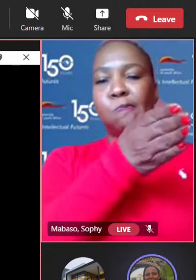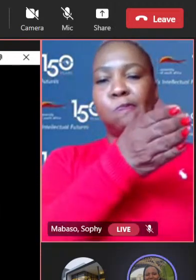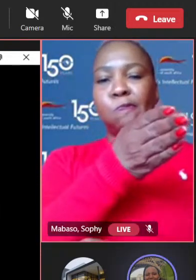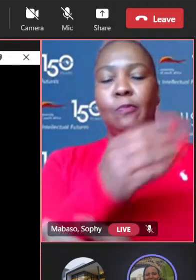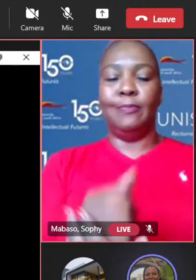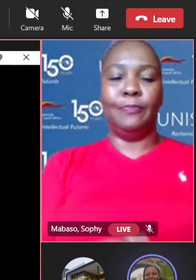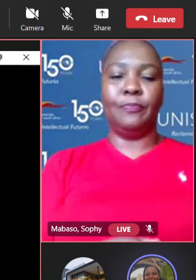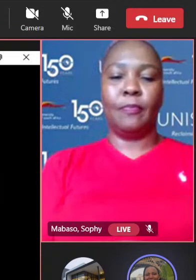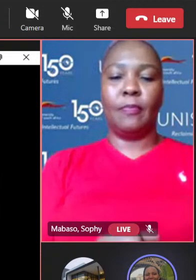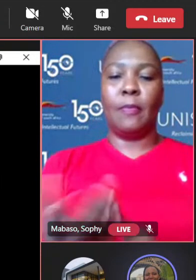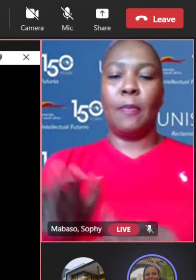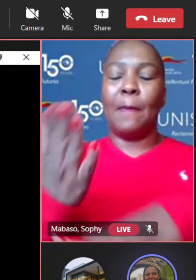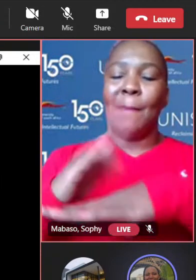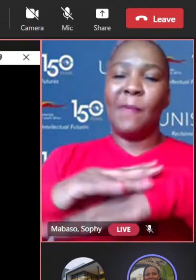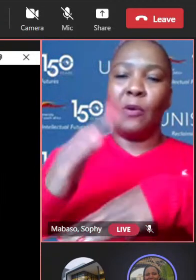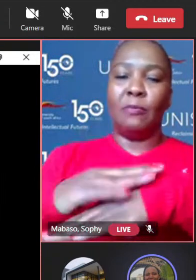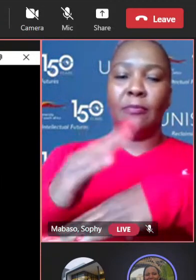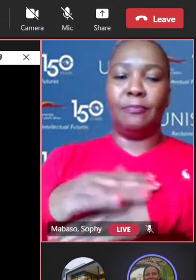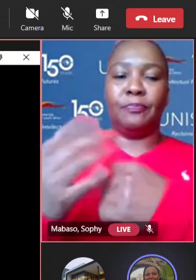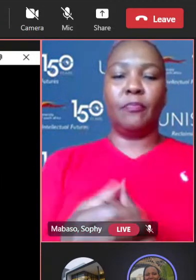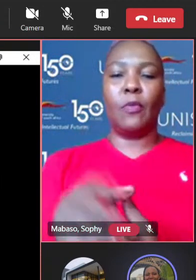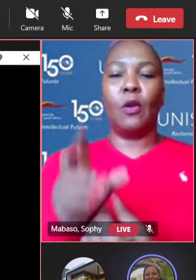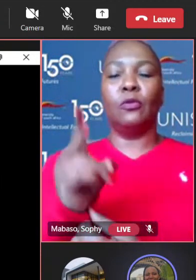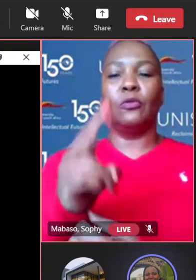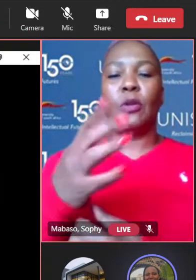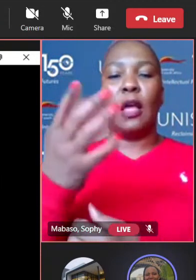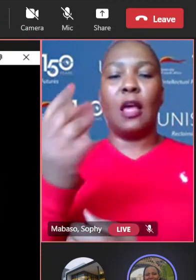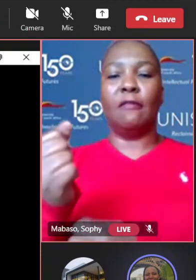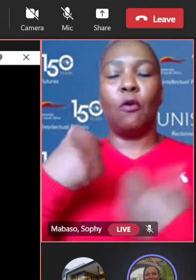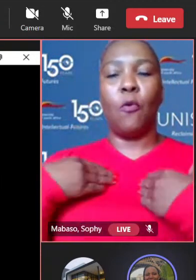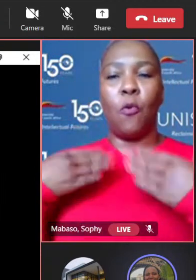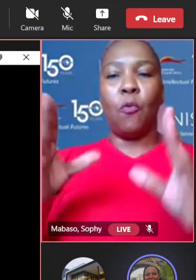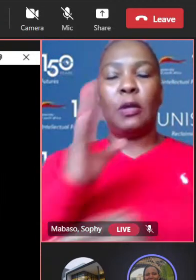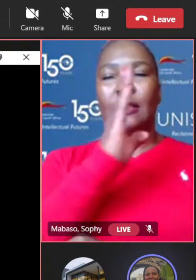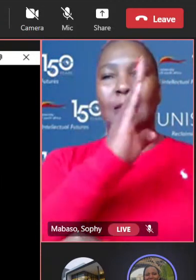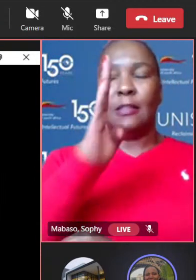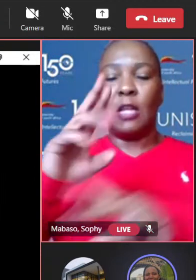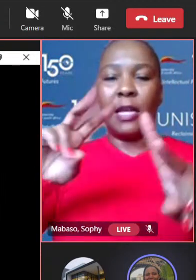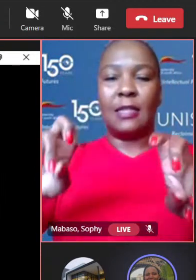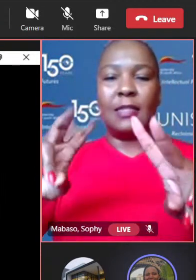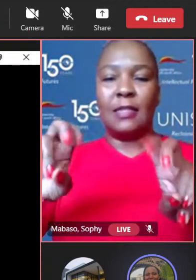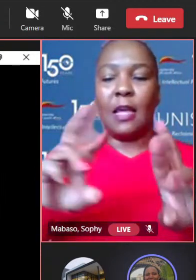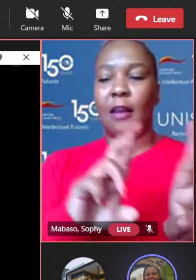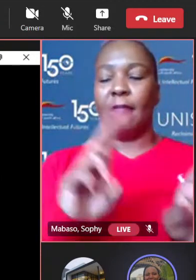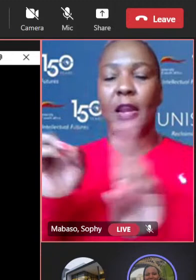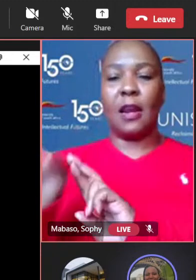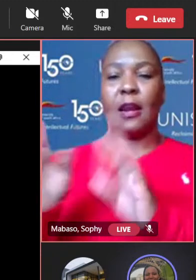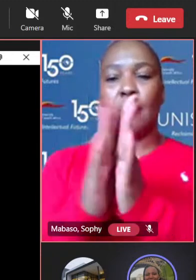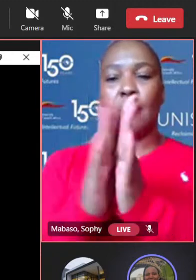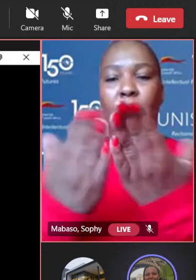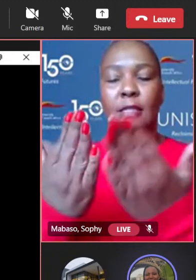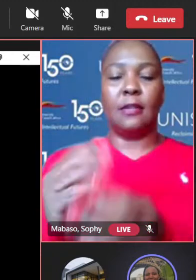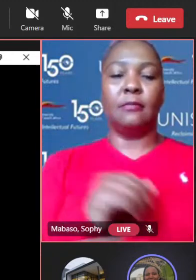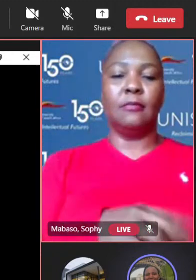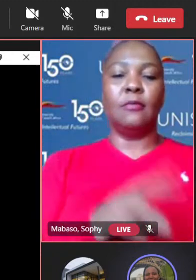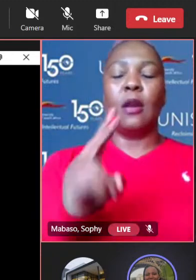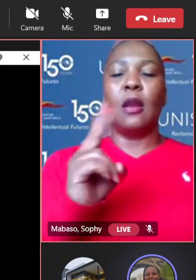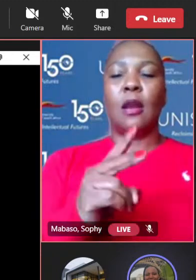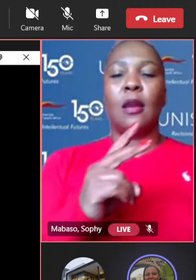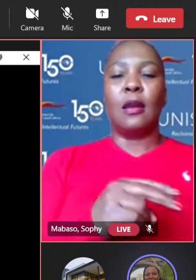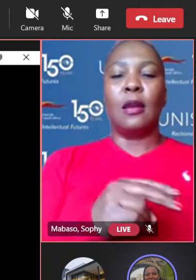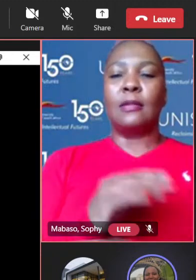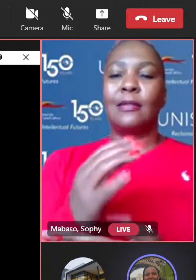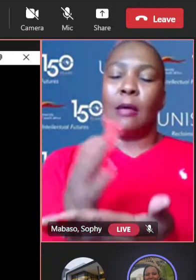and so on. And we also have the open shelf or research reference material. And we do have the archives and